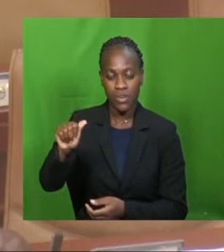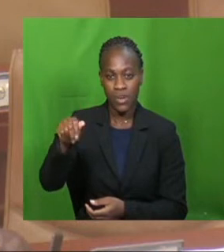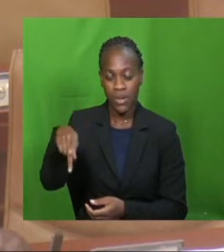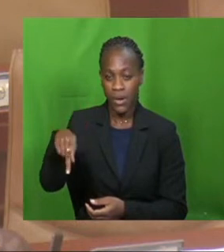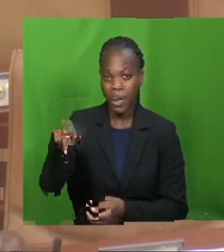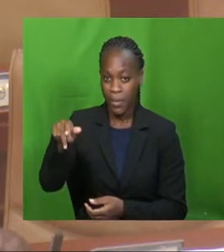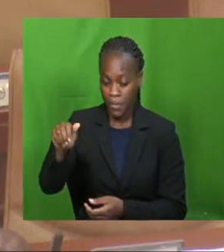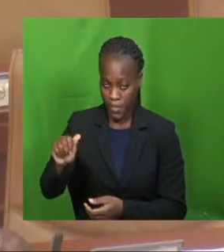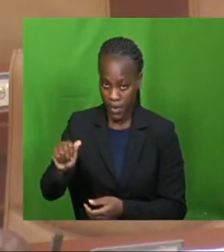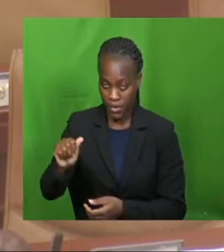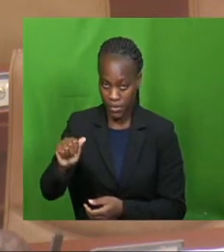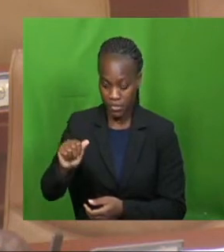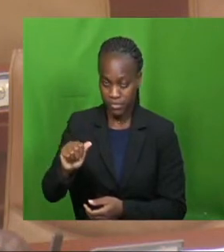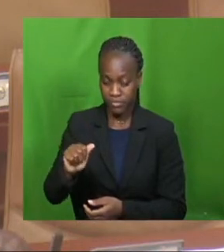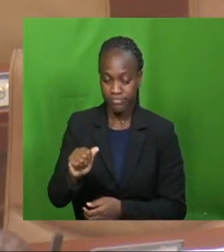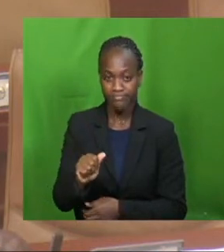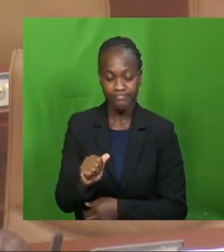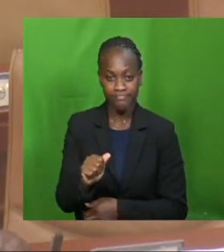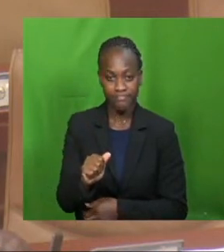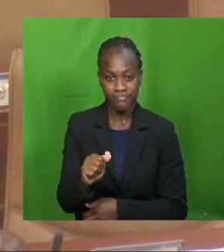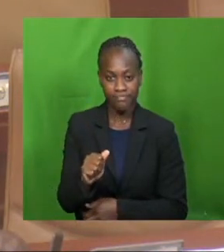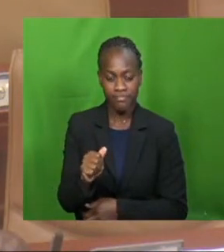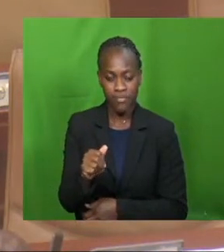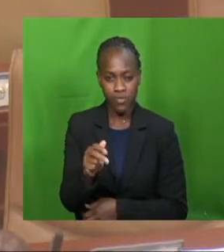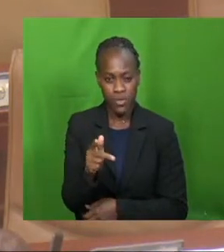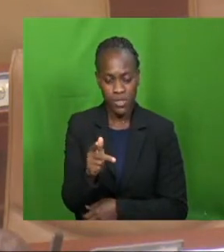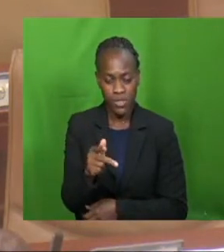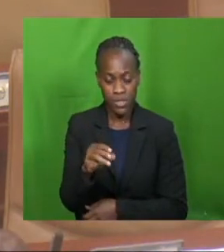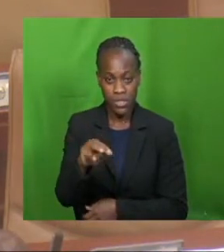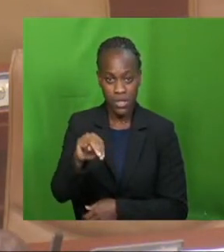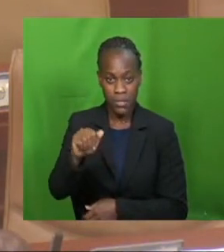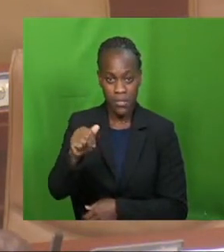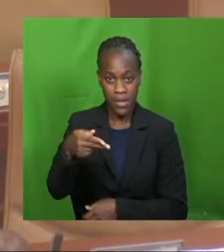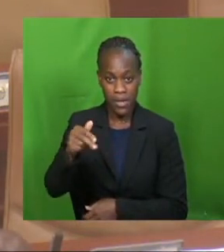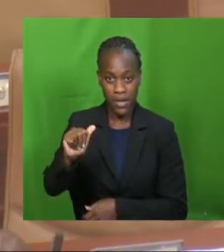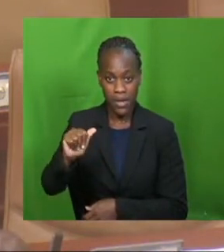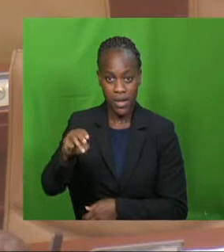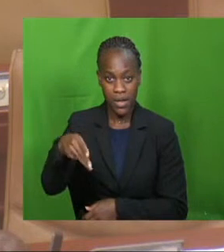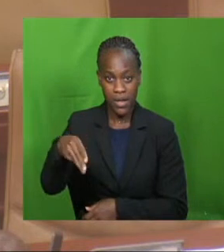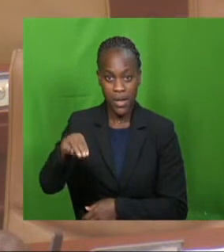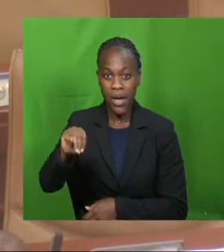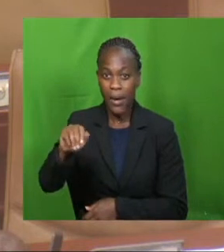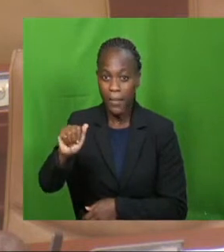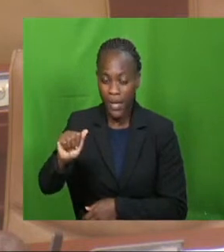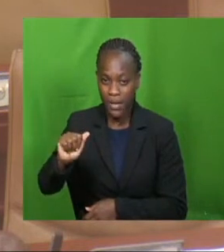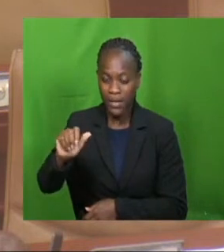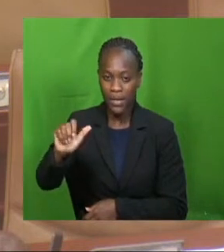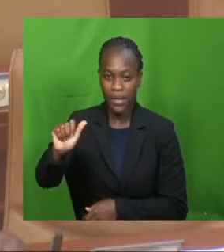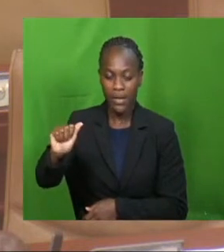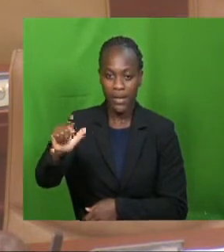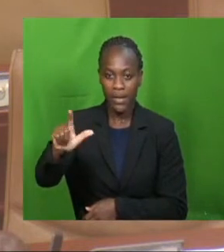23, Muhammad Farouk Umar Aliu was in the House.